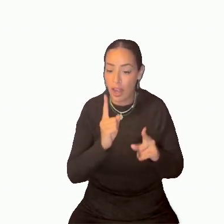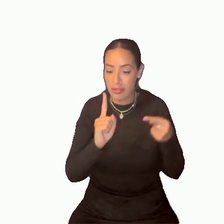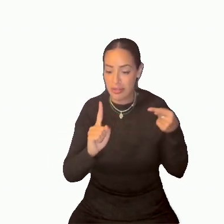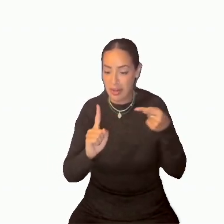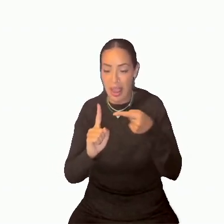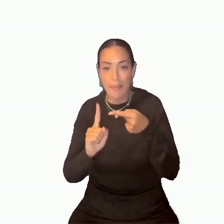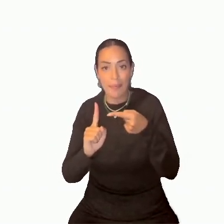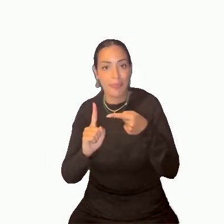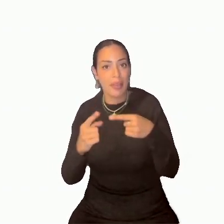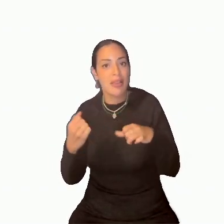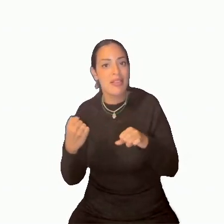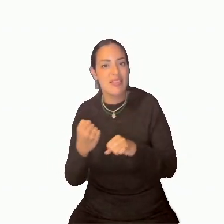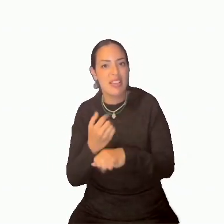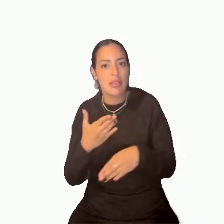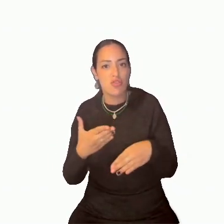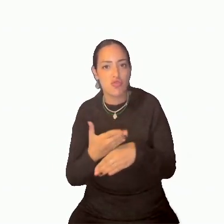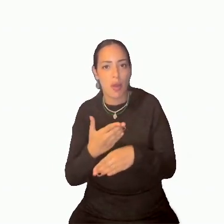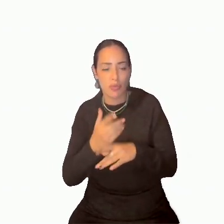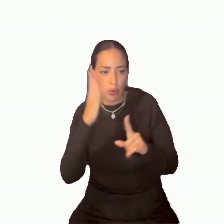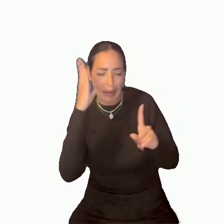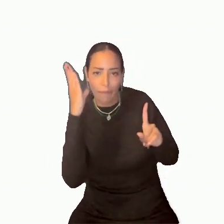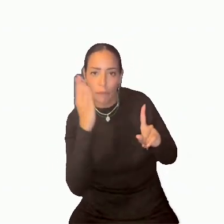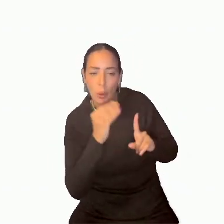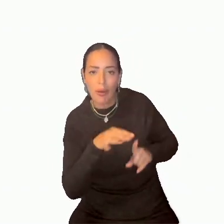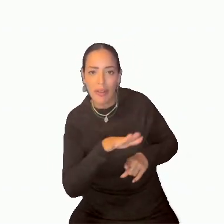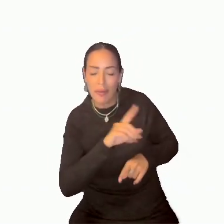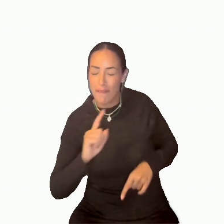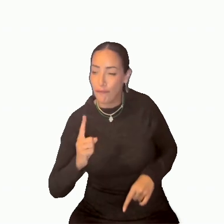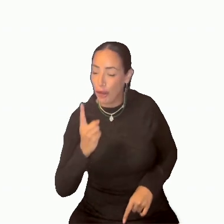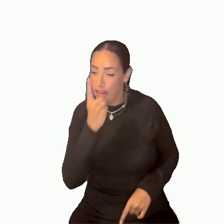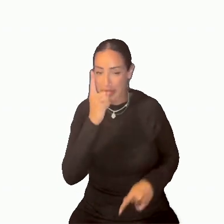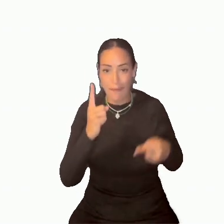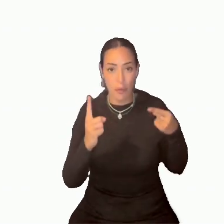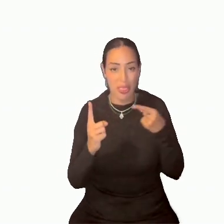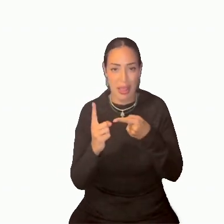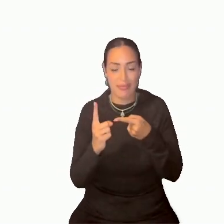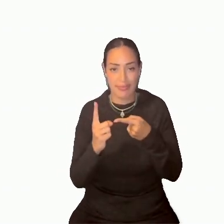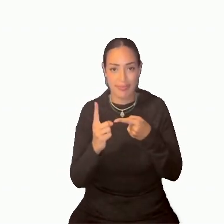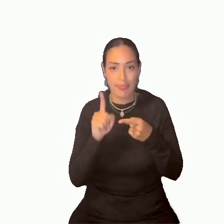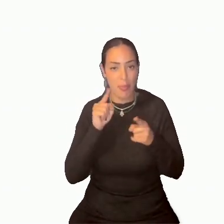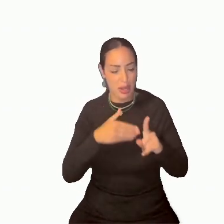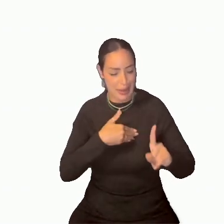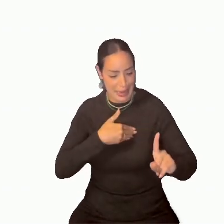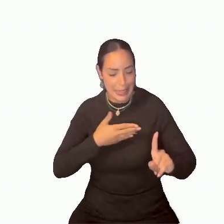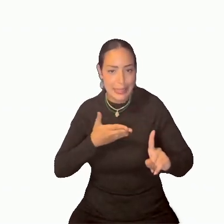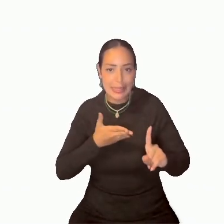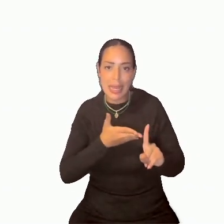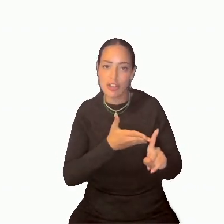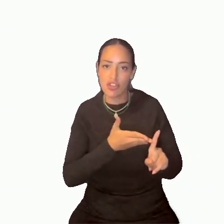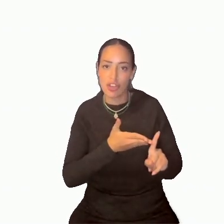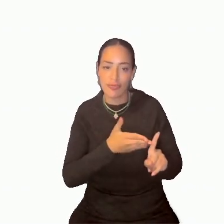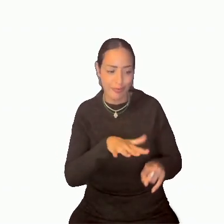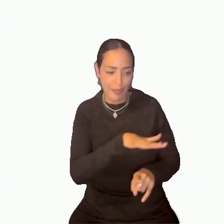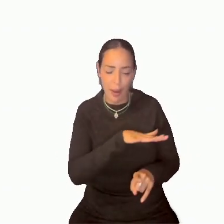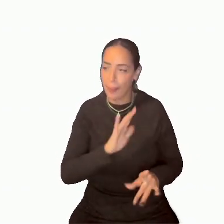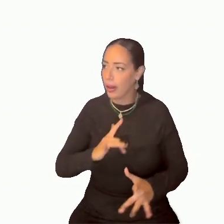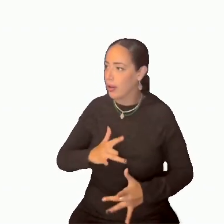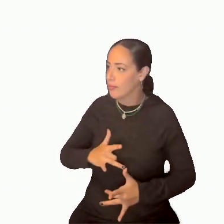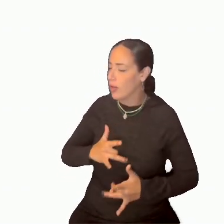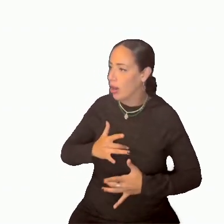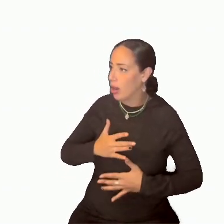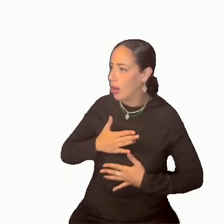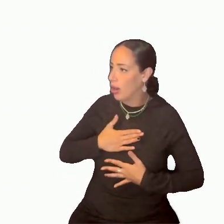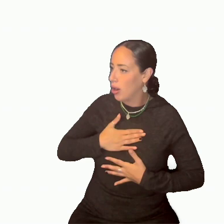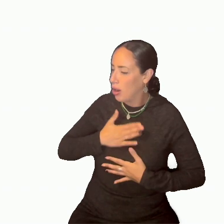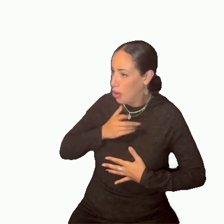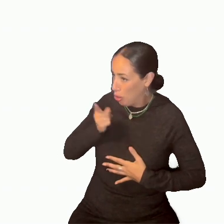particular officer had carried out a notification, but that this intentionality can be experienced by a bereaved family. It can be felt by